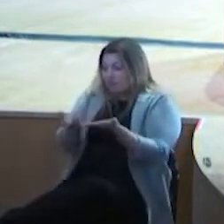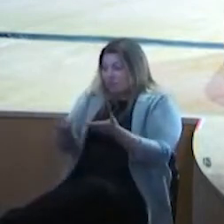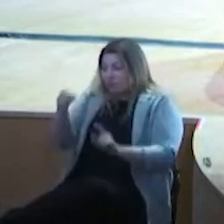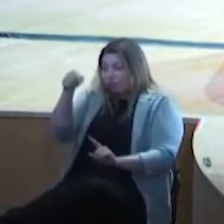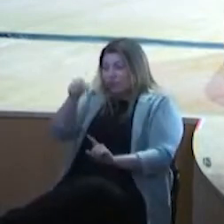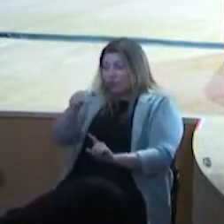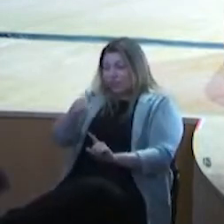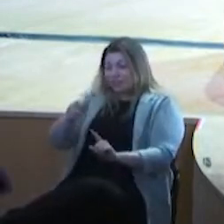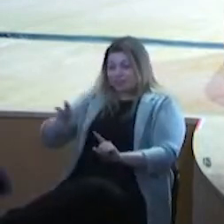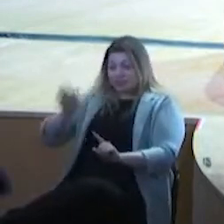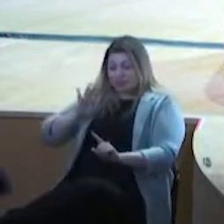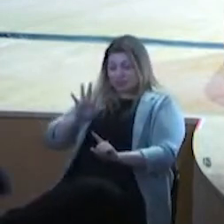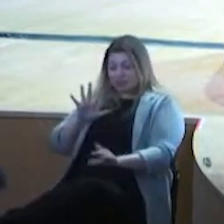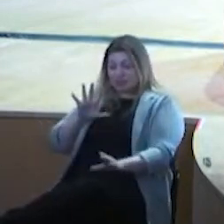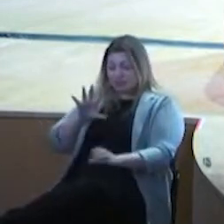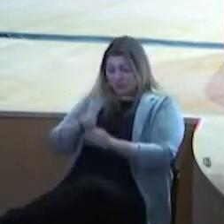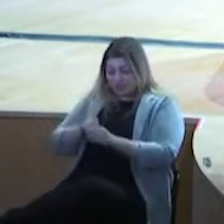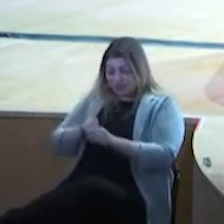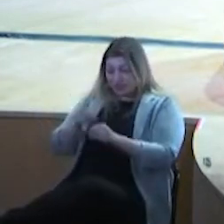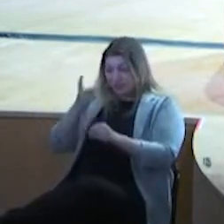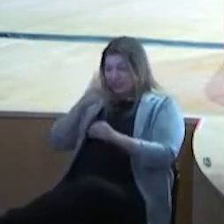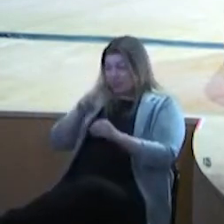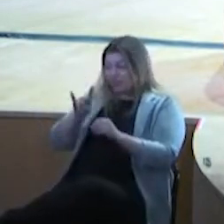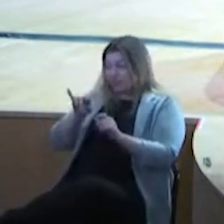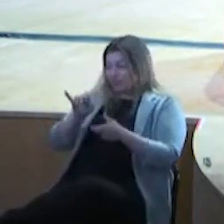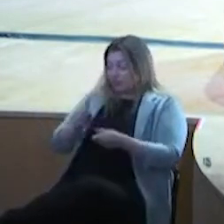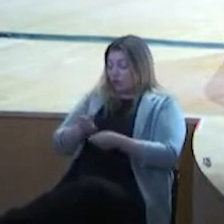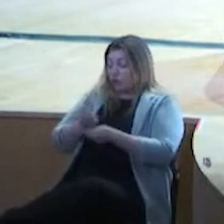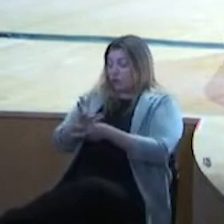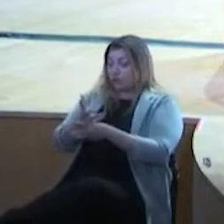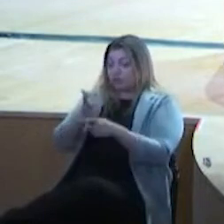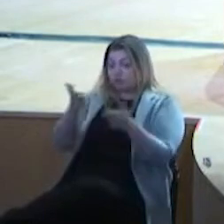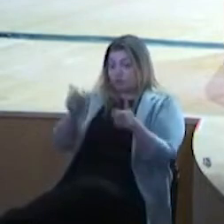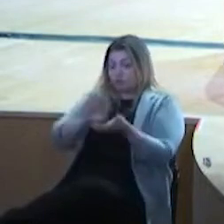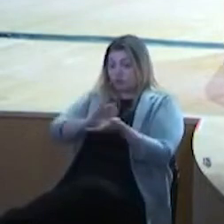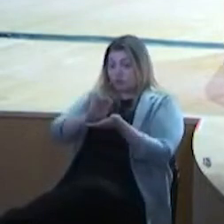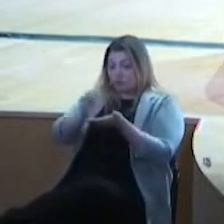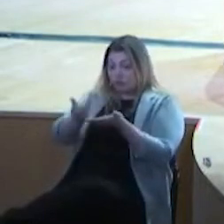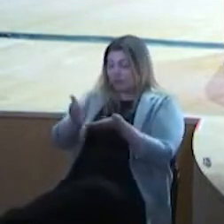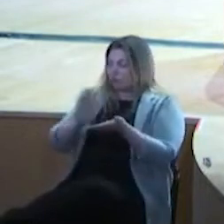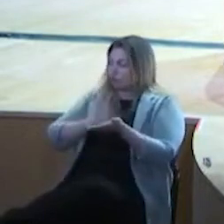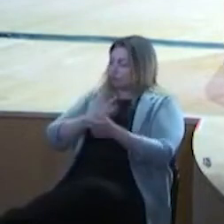that contributes a large amount of our traditional diet,